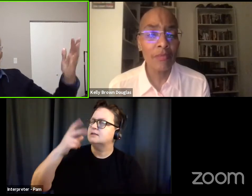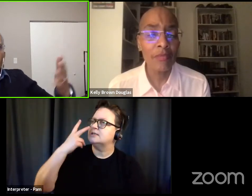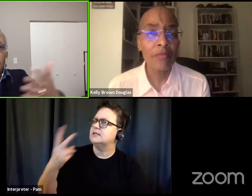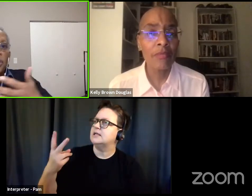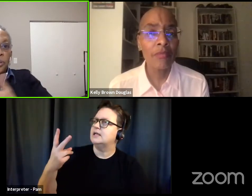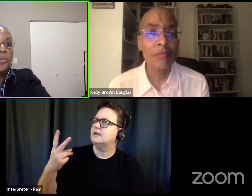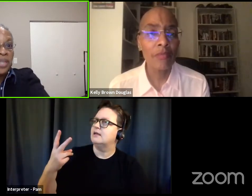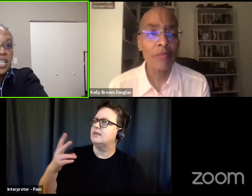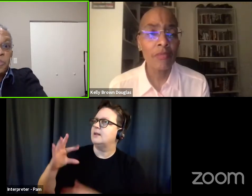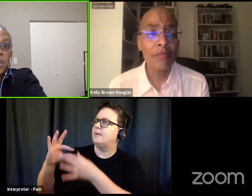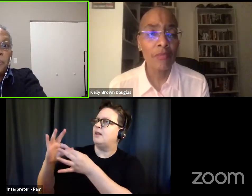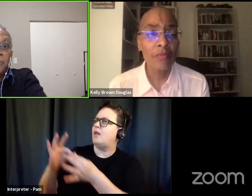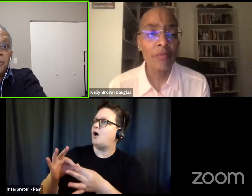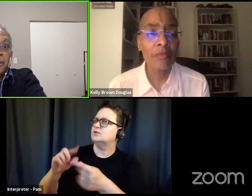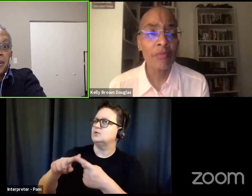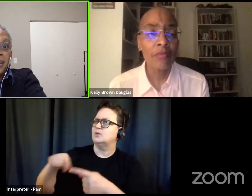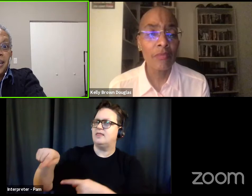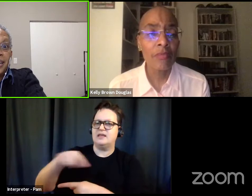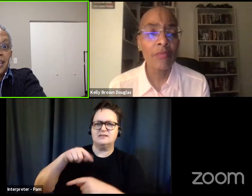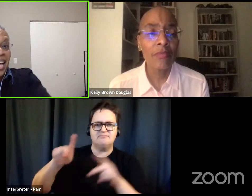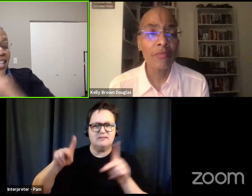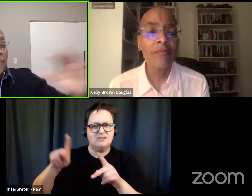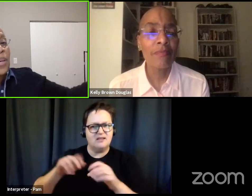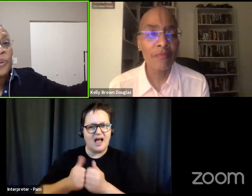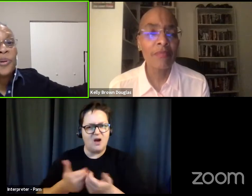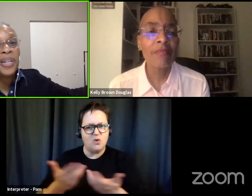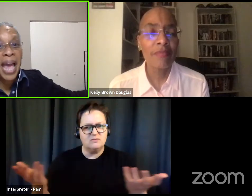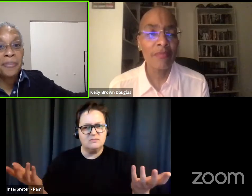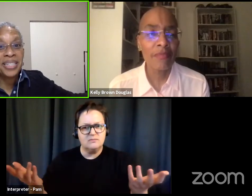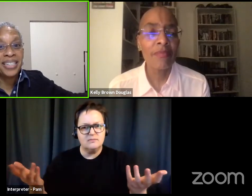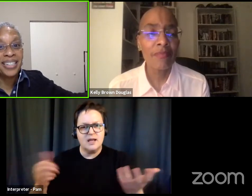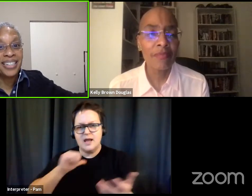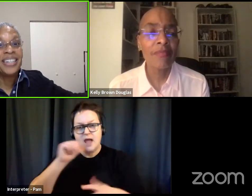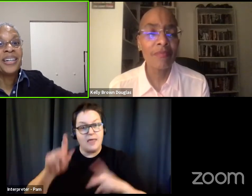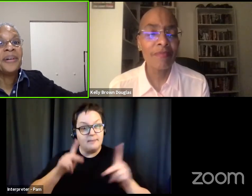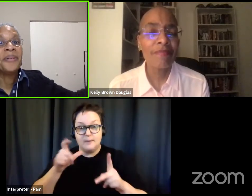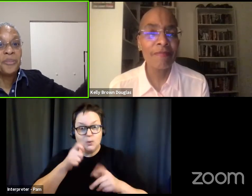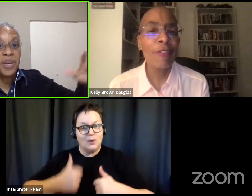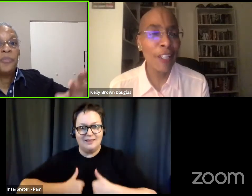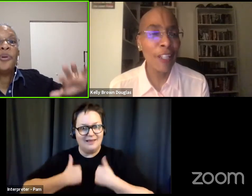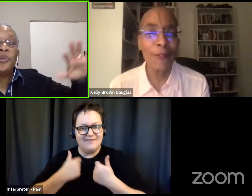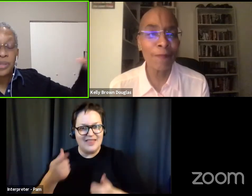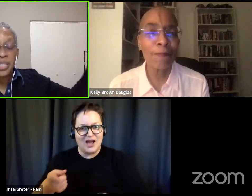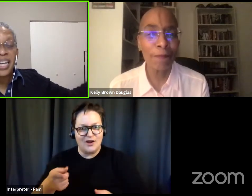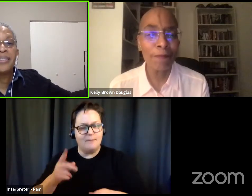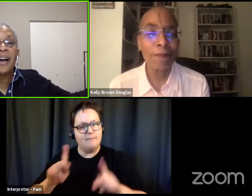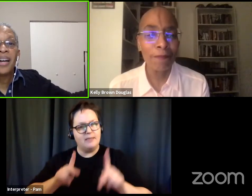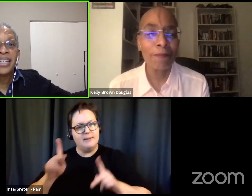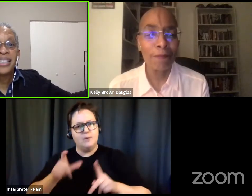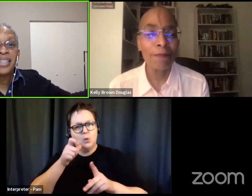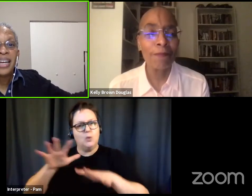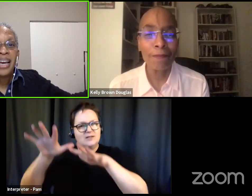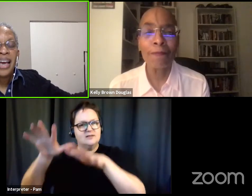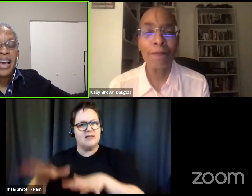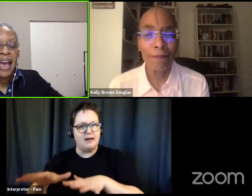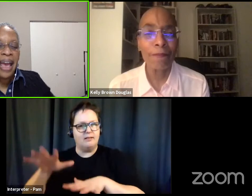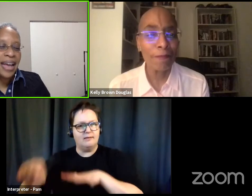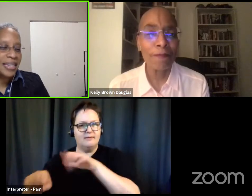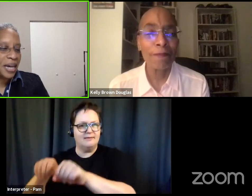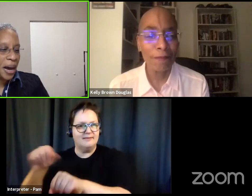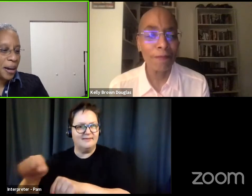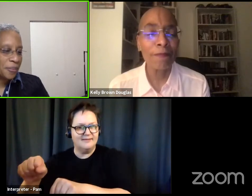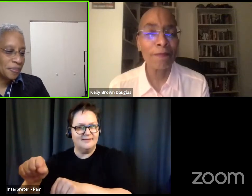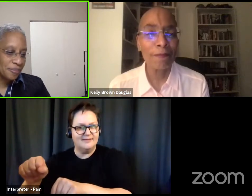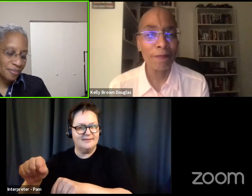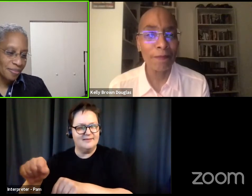that it belongs to these people? Not the people who inhabit it, but the people who will settle on it.